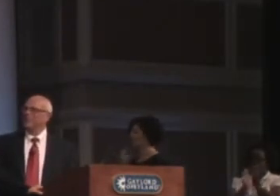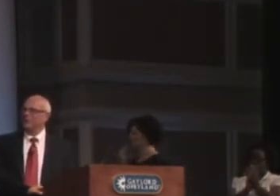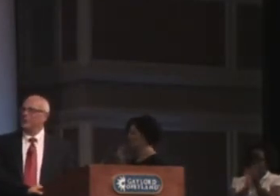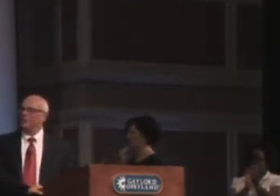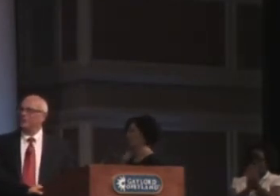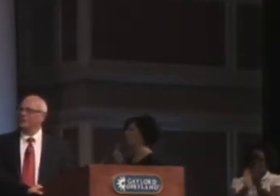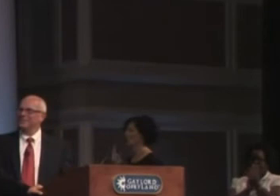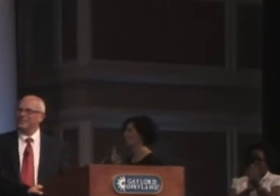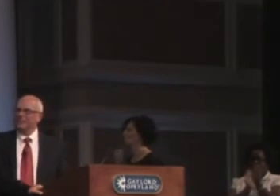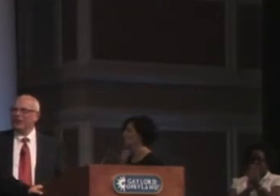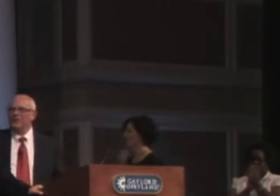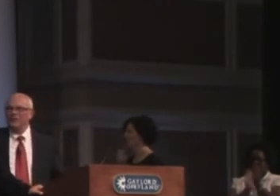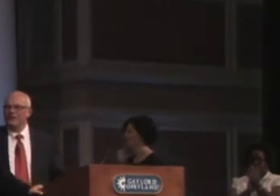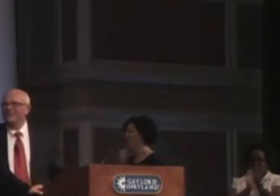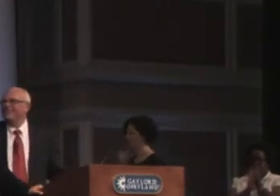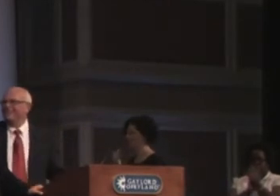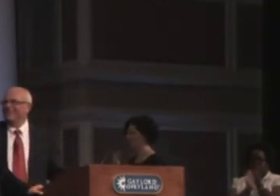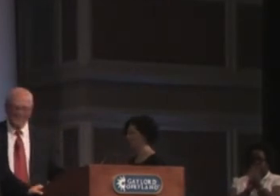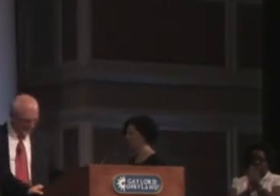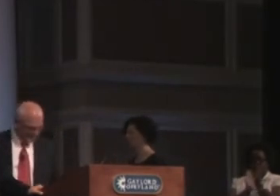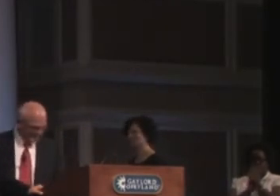Very cool. We're not done.